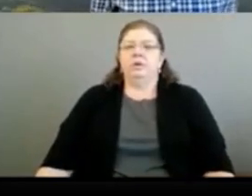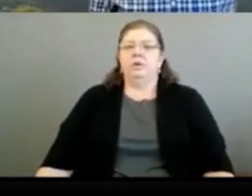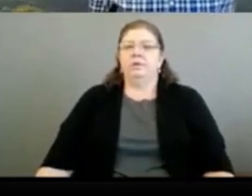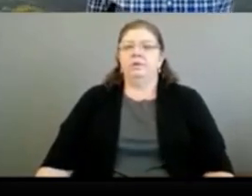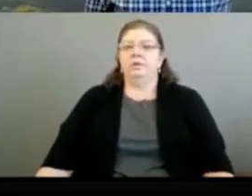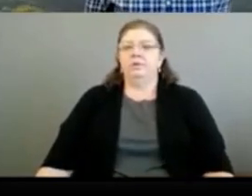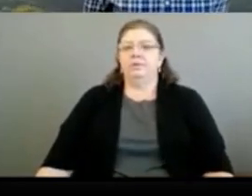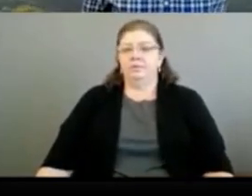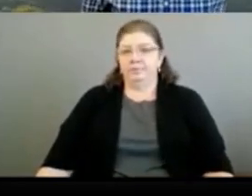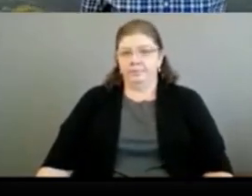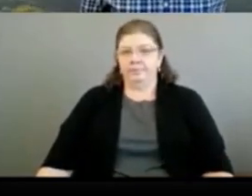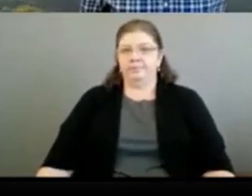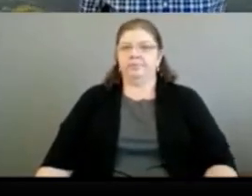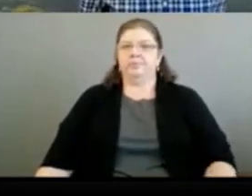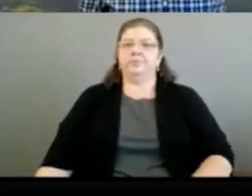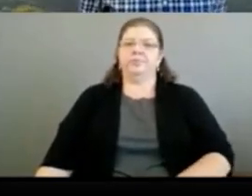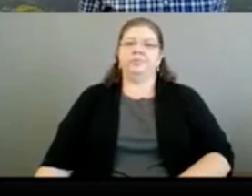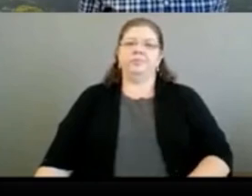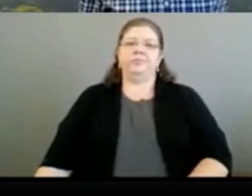All right.